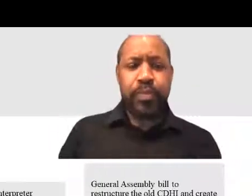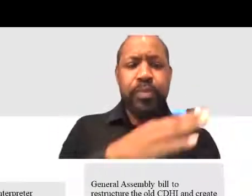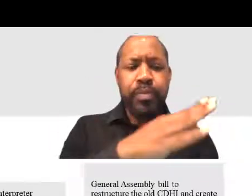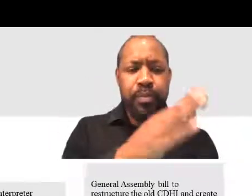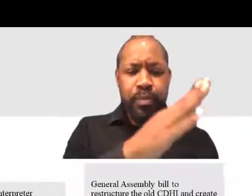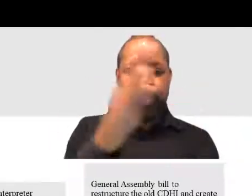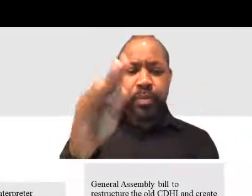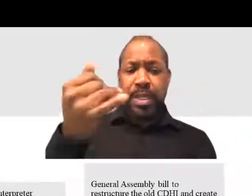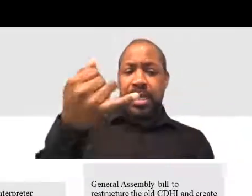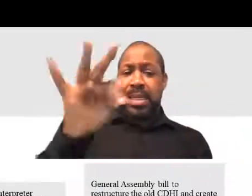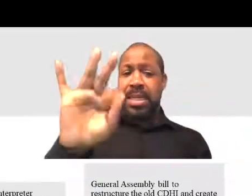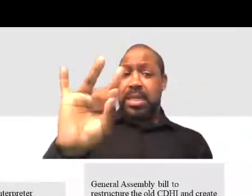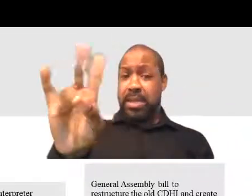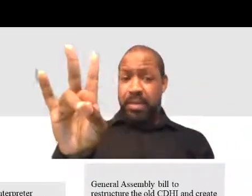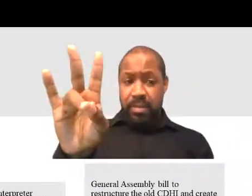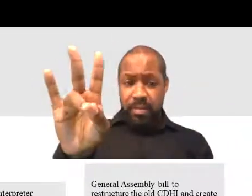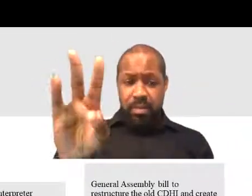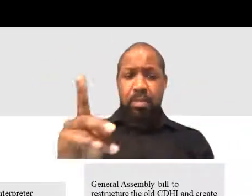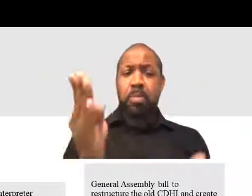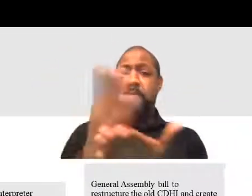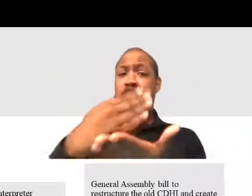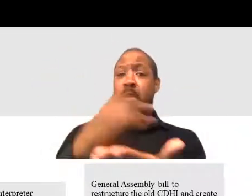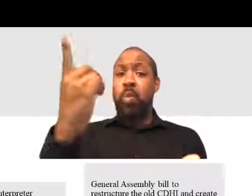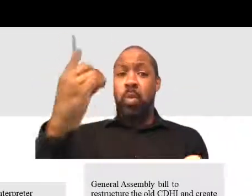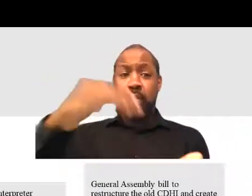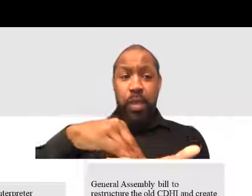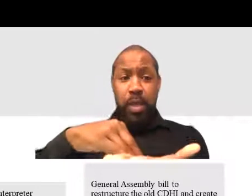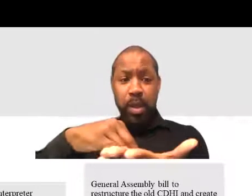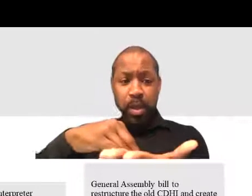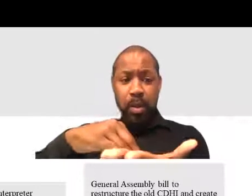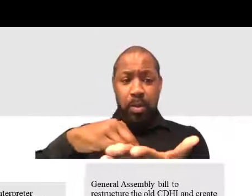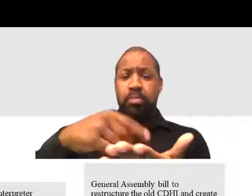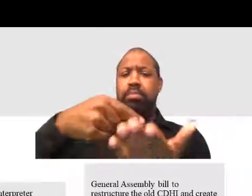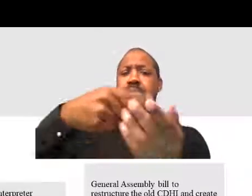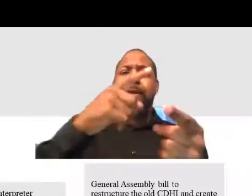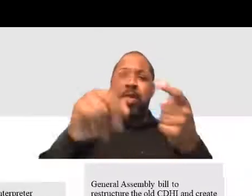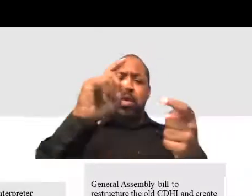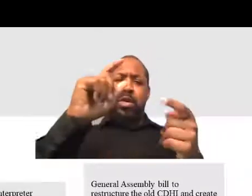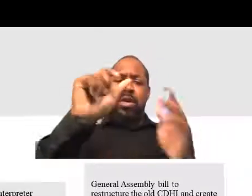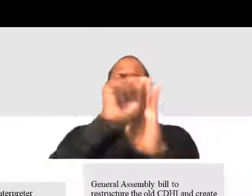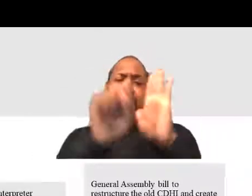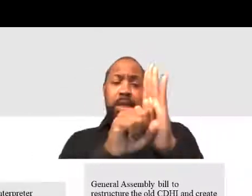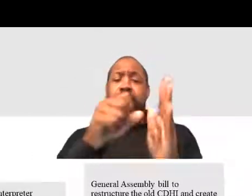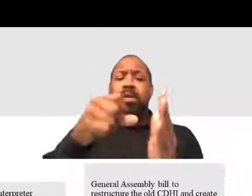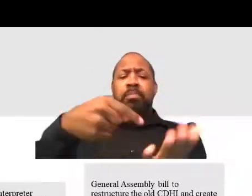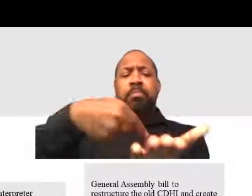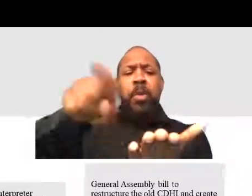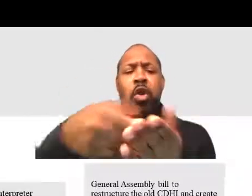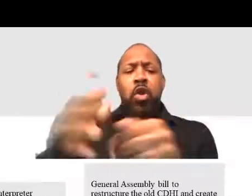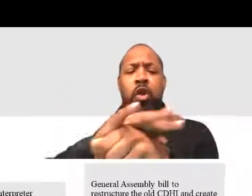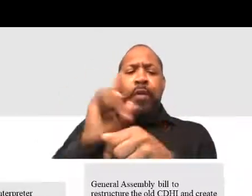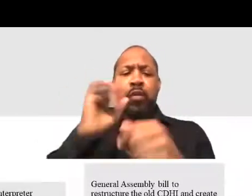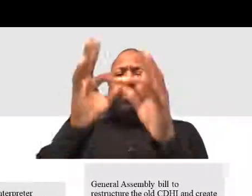since 1983. The next item is 1987. The budget was $1,000 just to pay